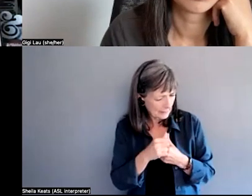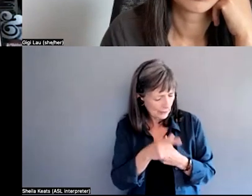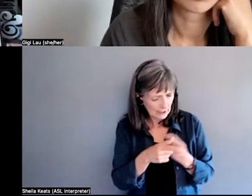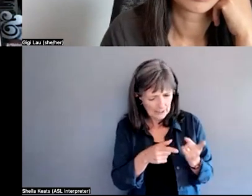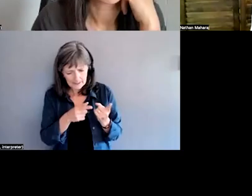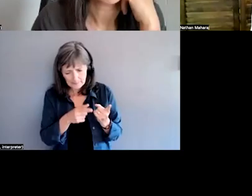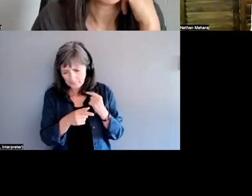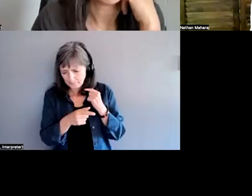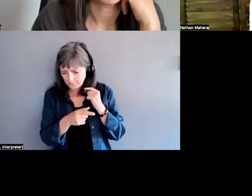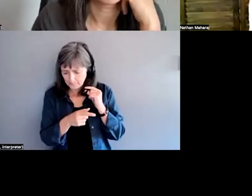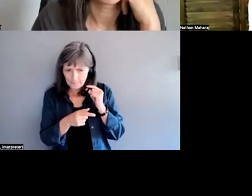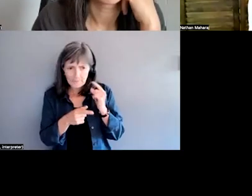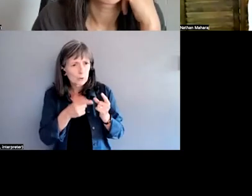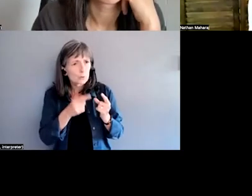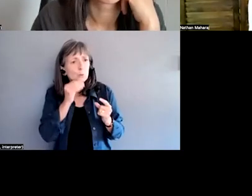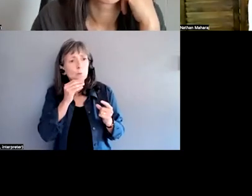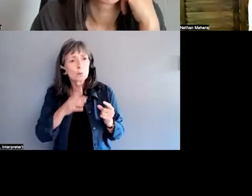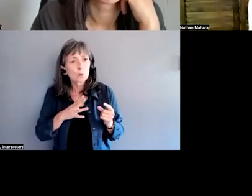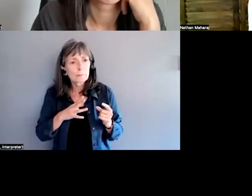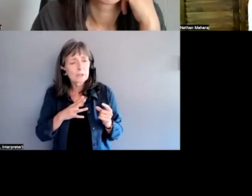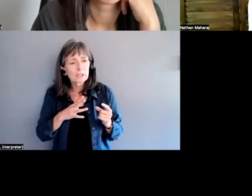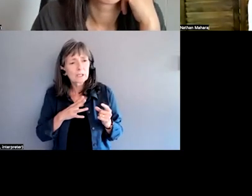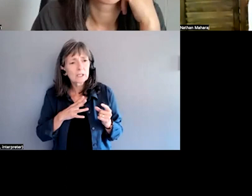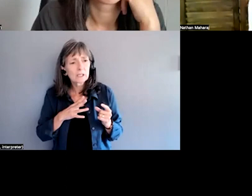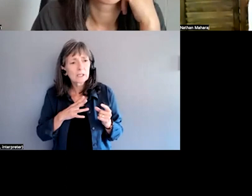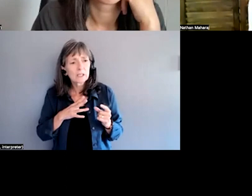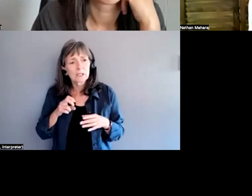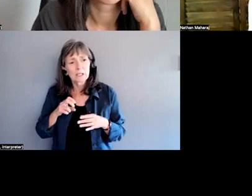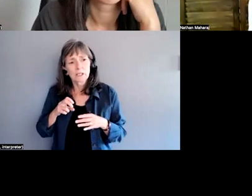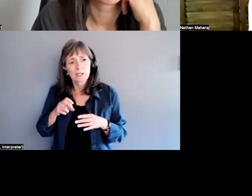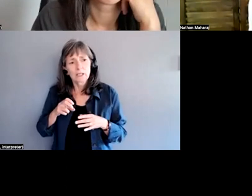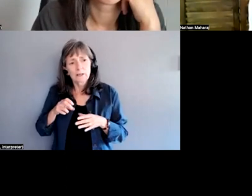with a woman's booted feet jumping off a box.